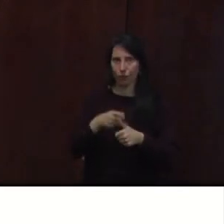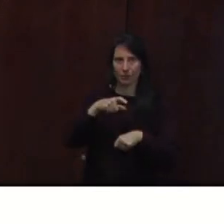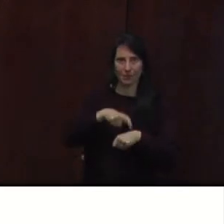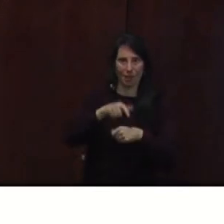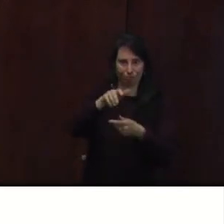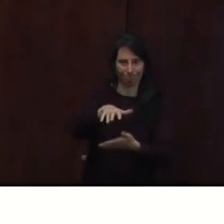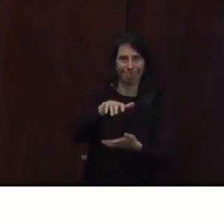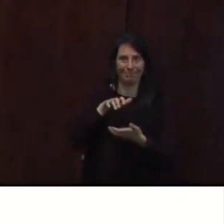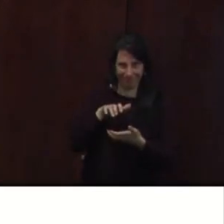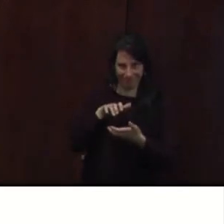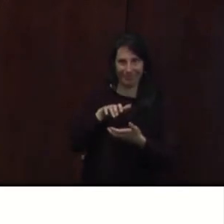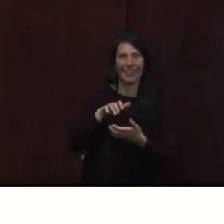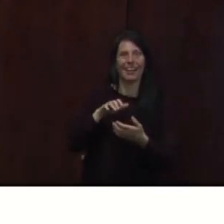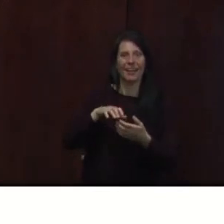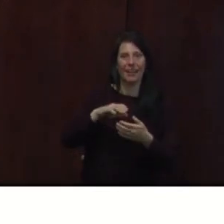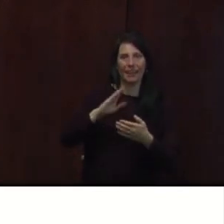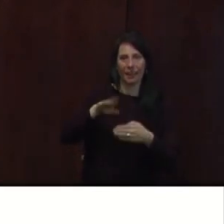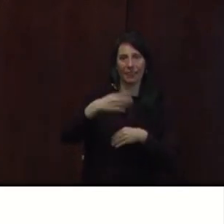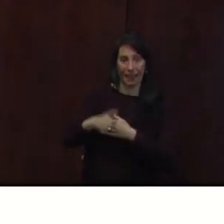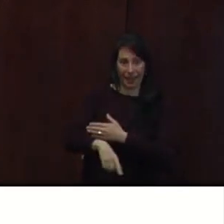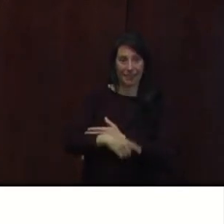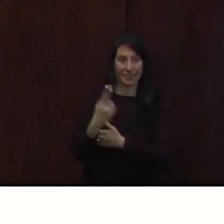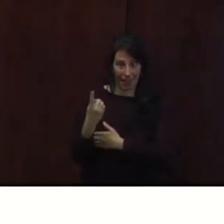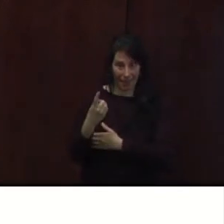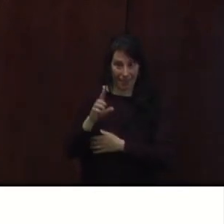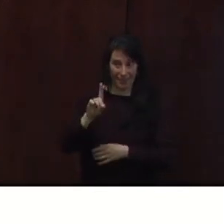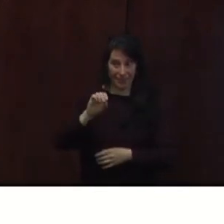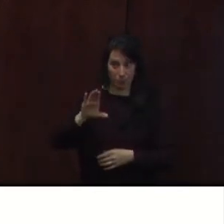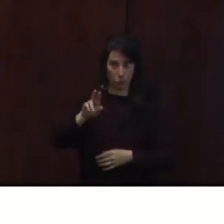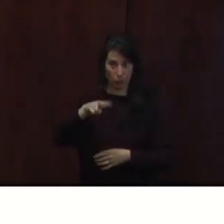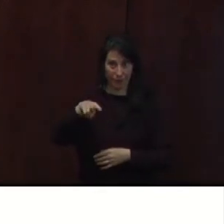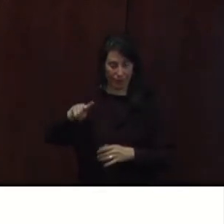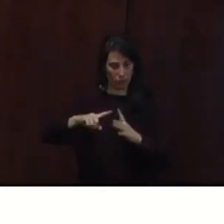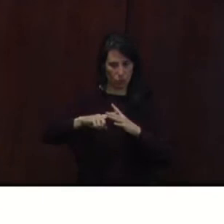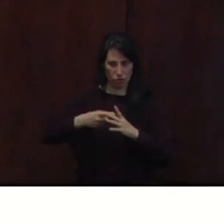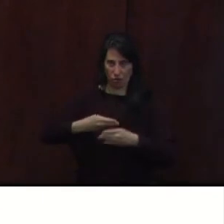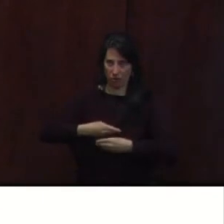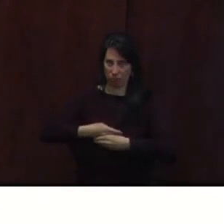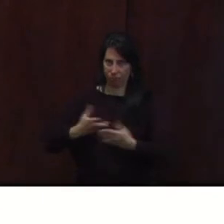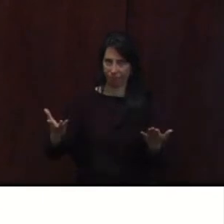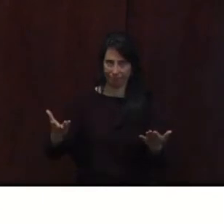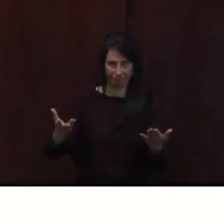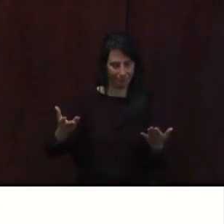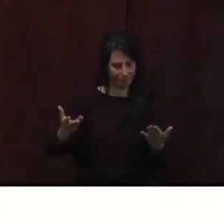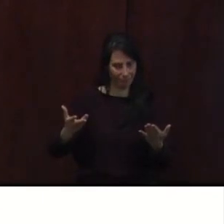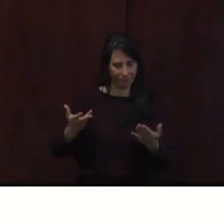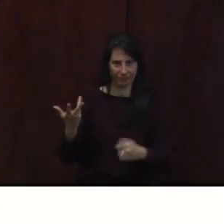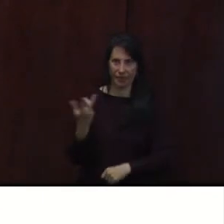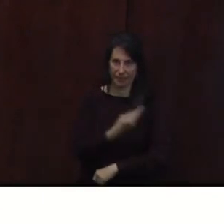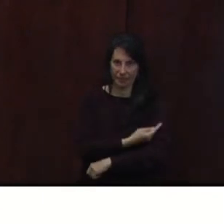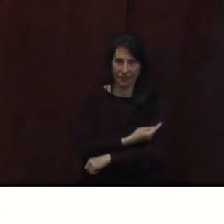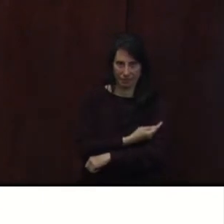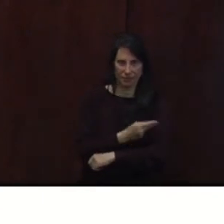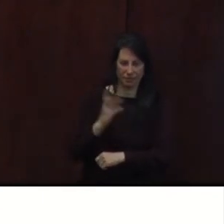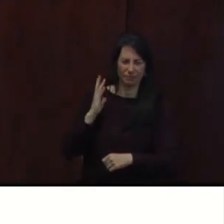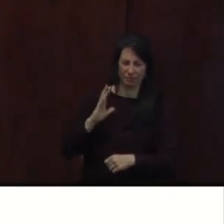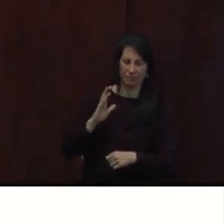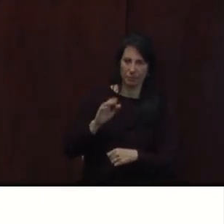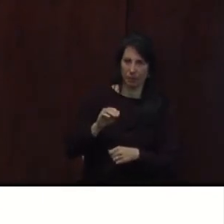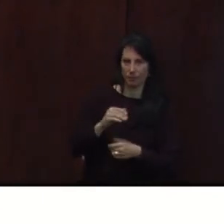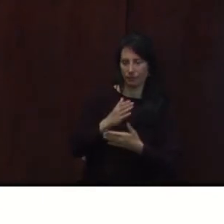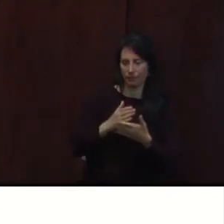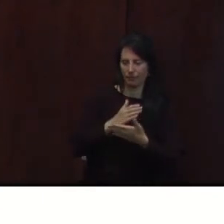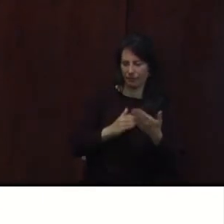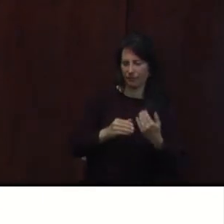to be called Phase 1A on December 22nd. During that time, as we were at Irwin Hills